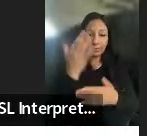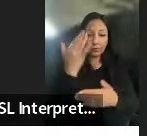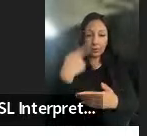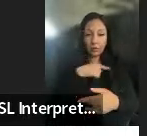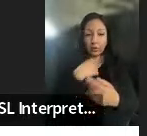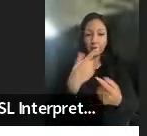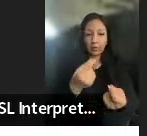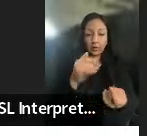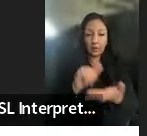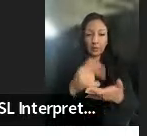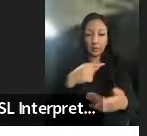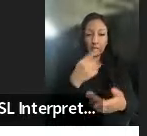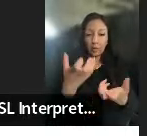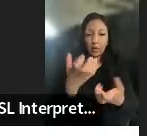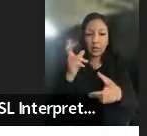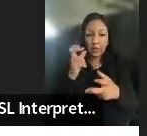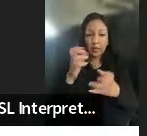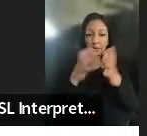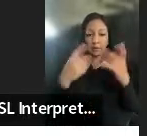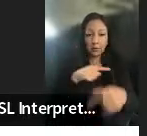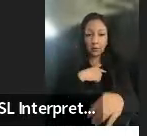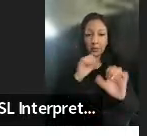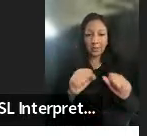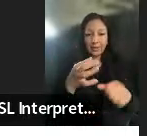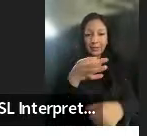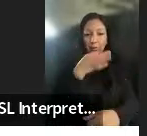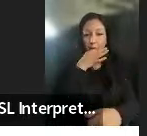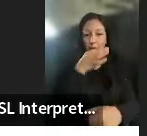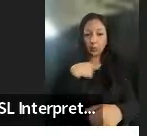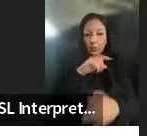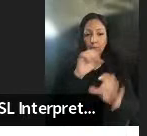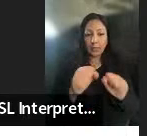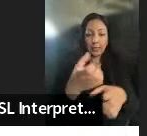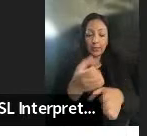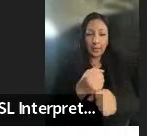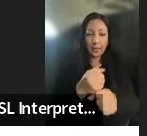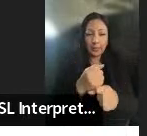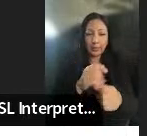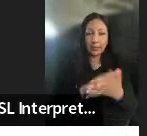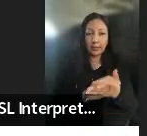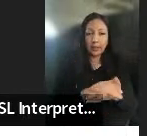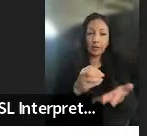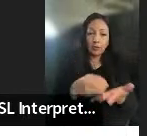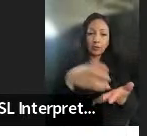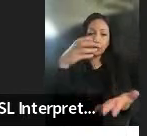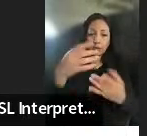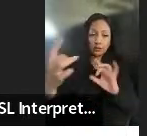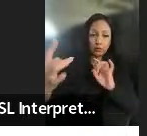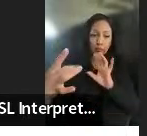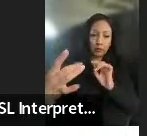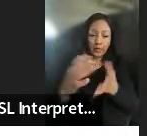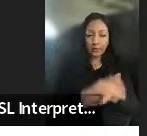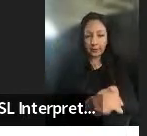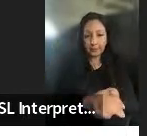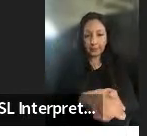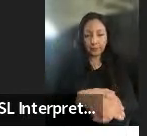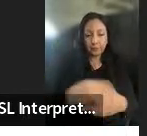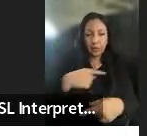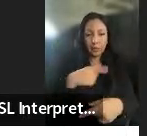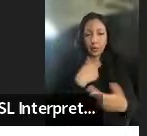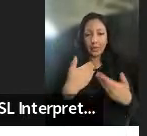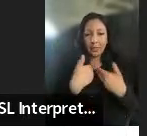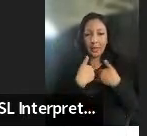is we want to share as much as we can, as soon as we can, and get meaningful input. So we